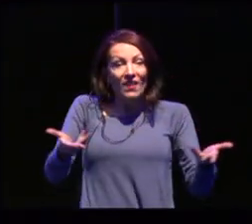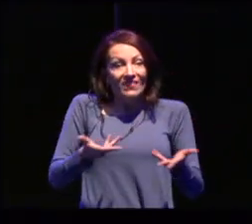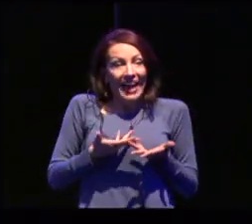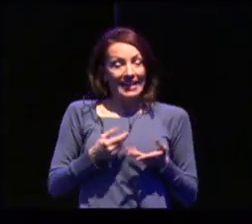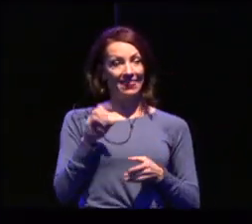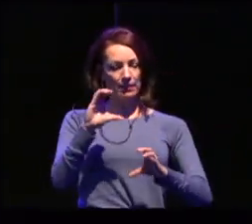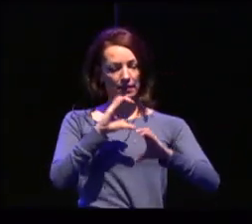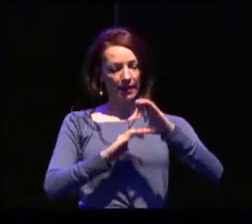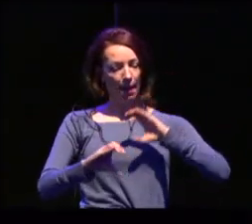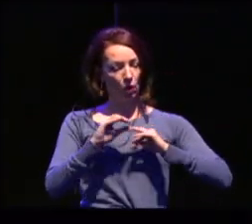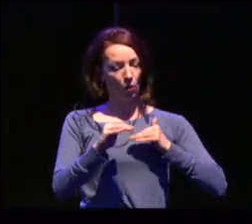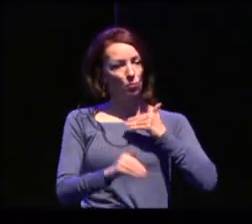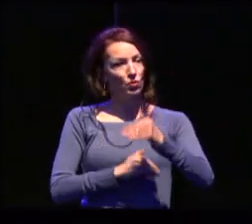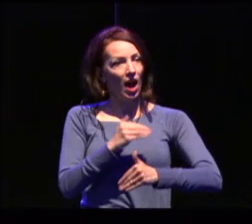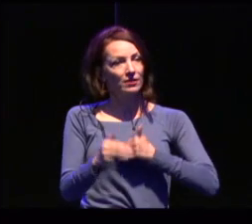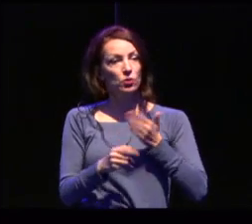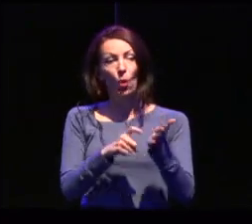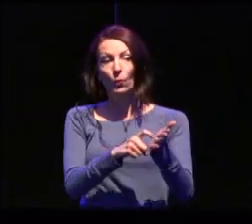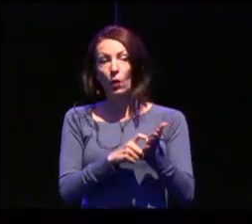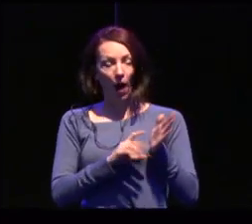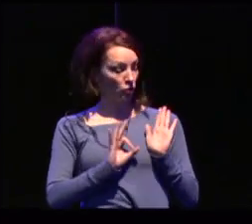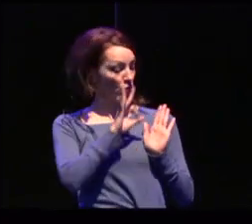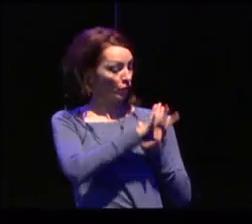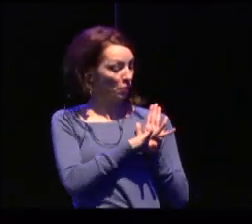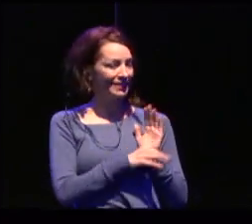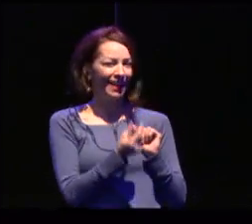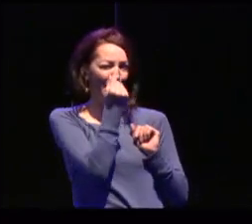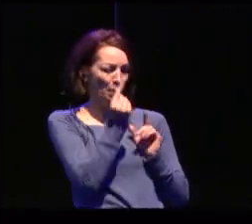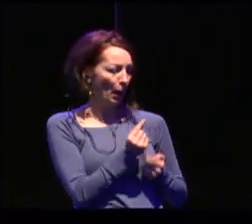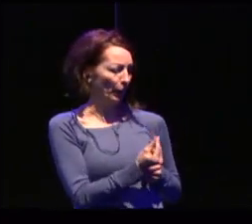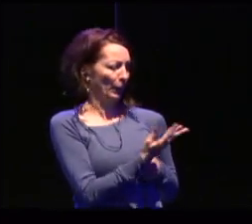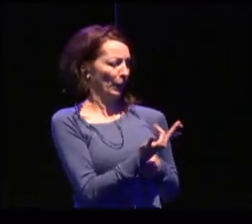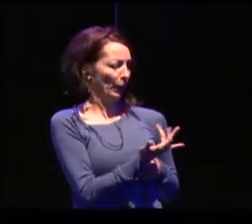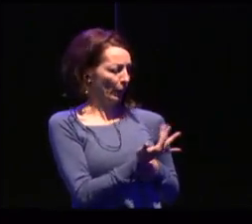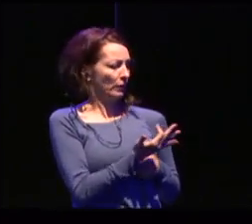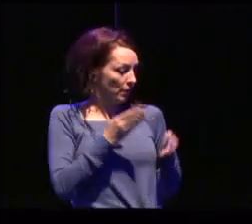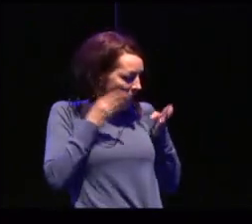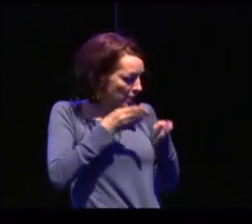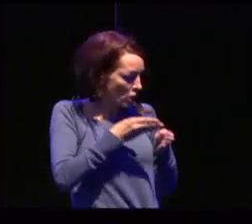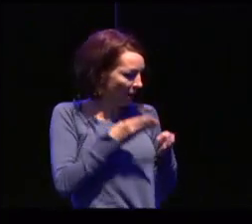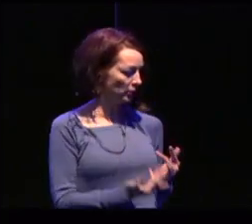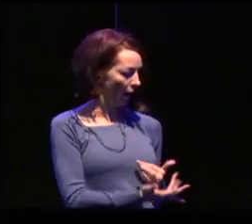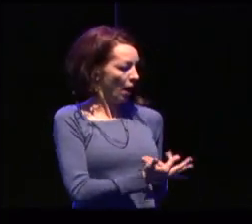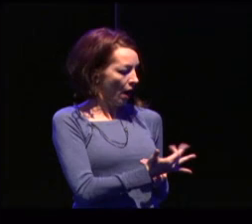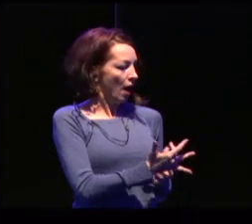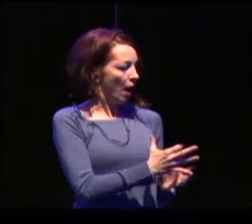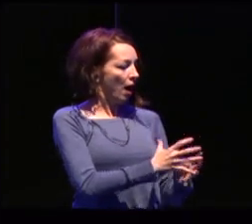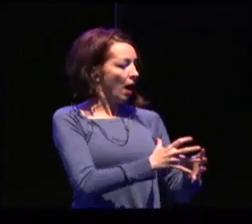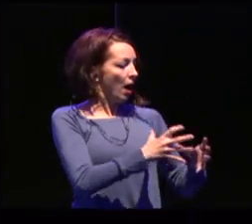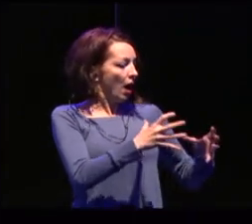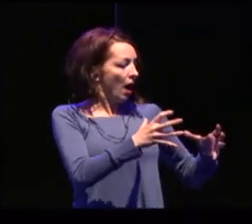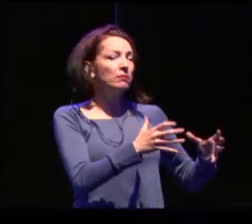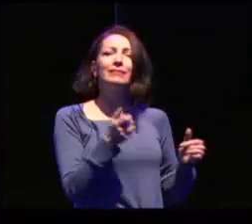frequency of what we want in our life, to fan it into a holy flame, to pay attention to it, and you become aware little by little by little, sometimes